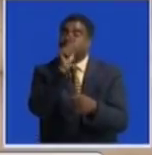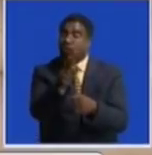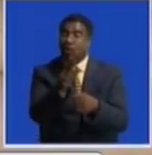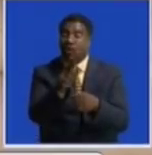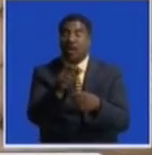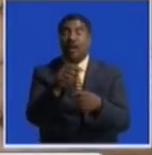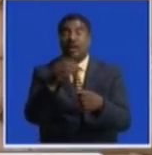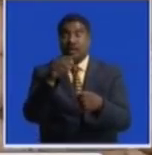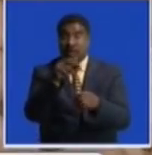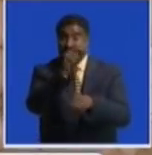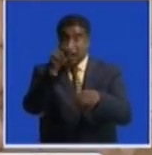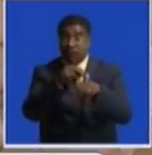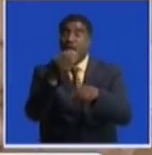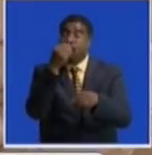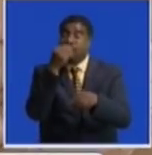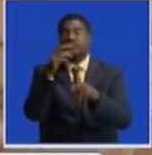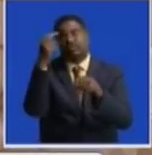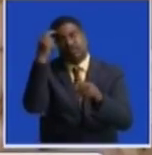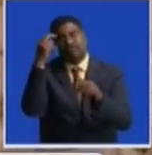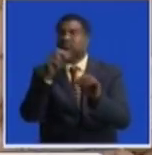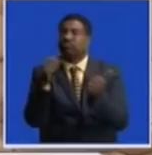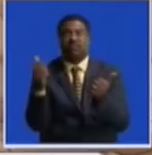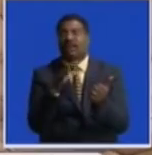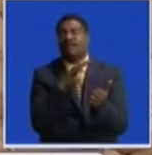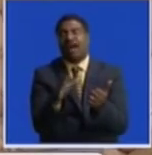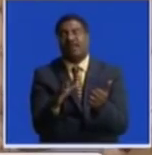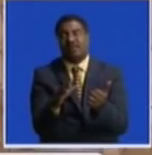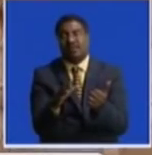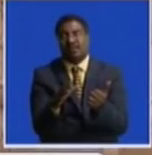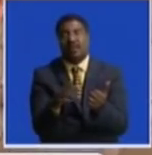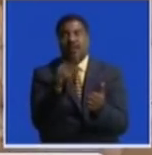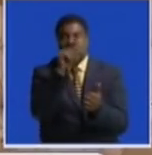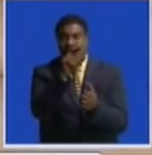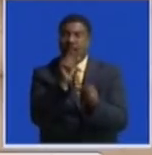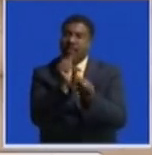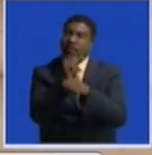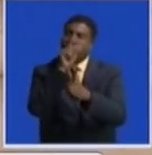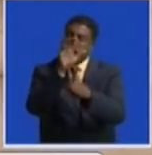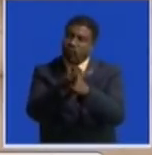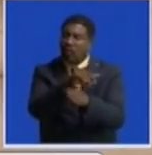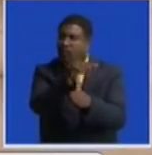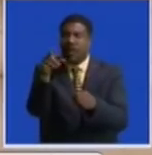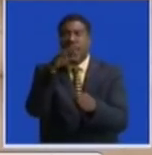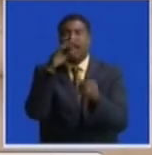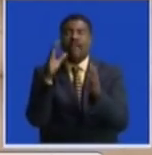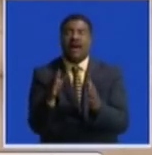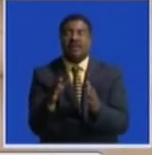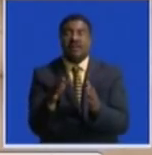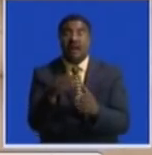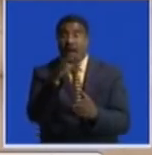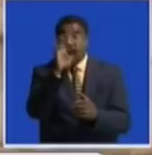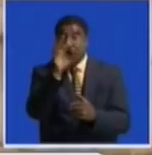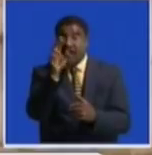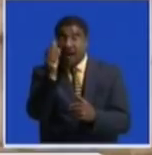is food secure. Mr. Semachela also had this assurance to farmers. As FRA, as to receiving